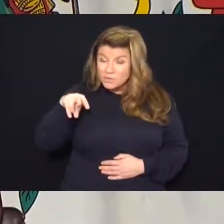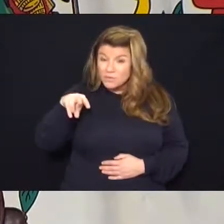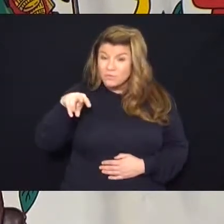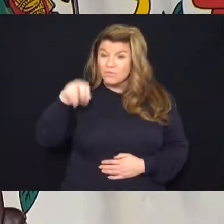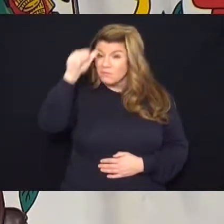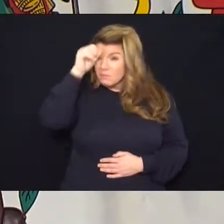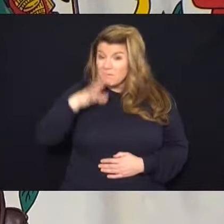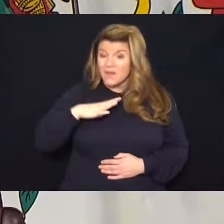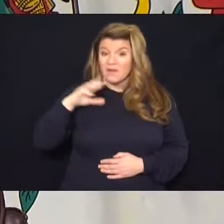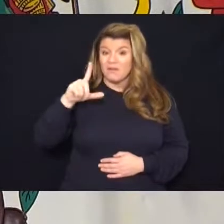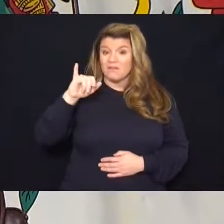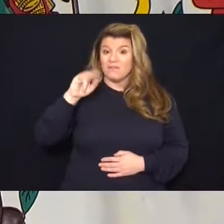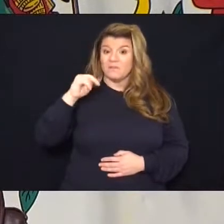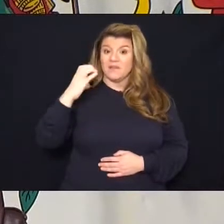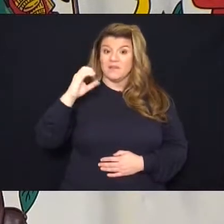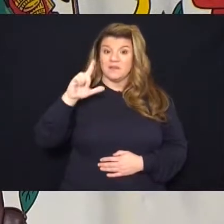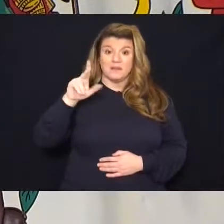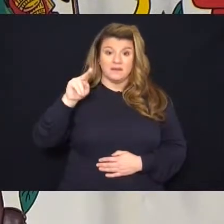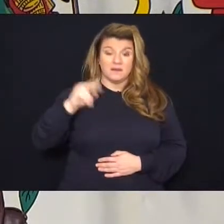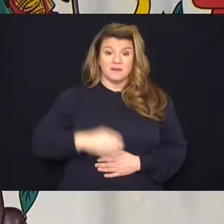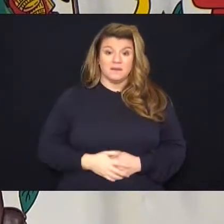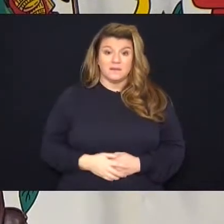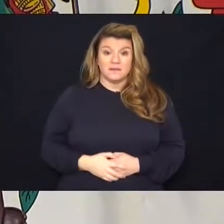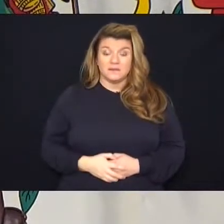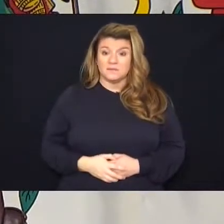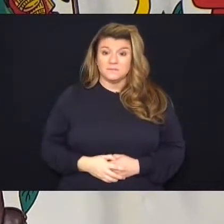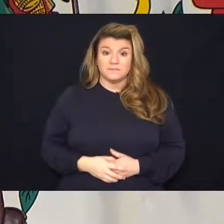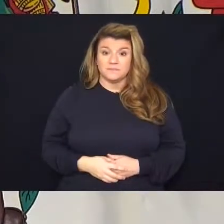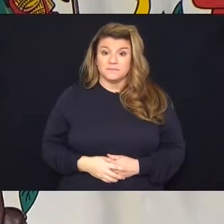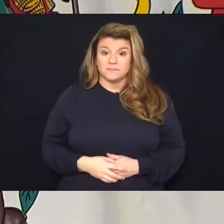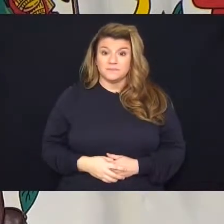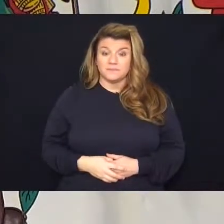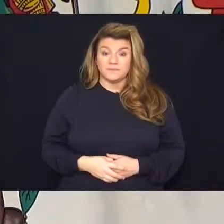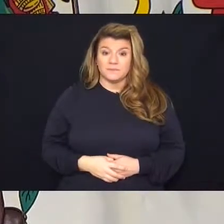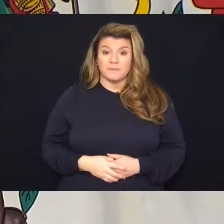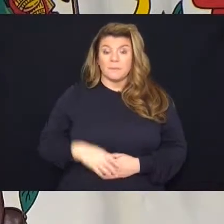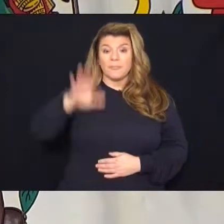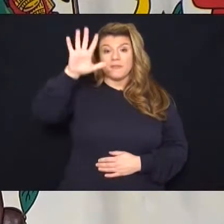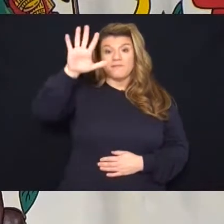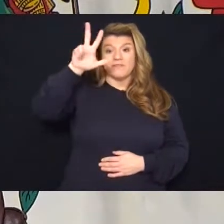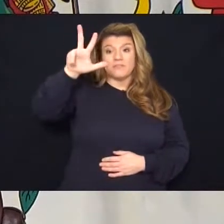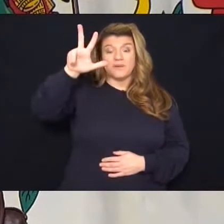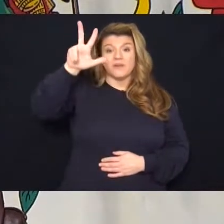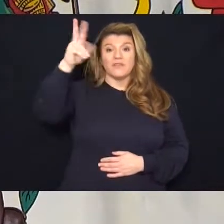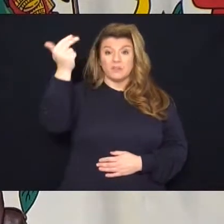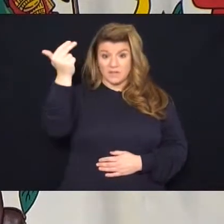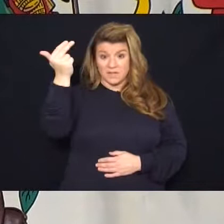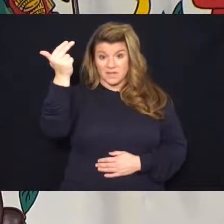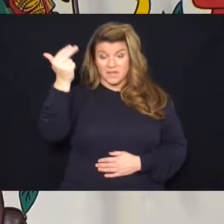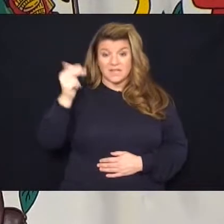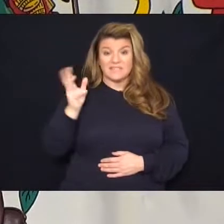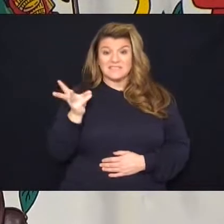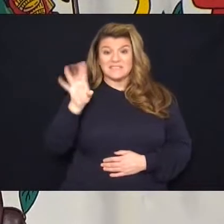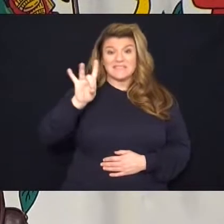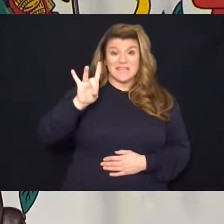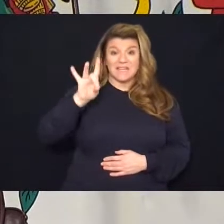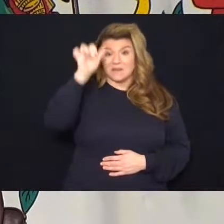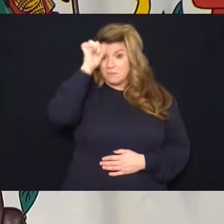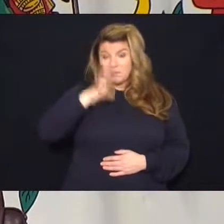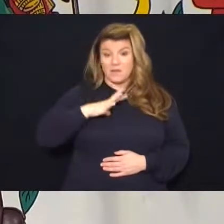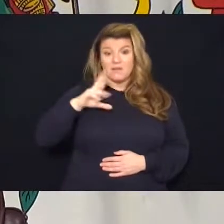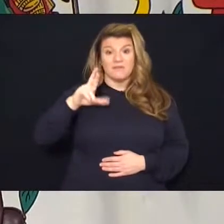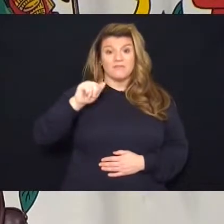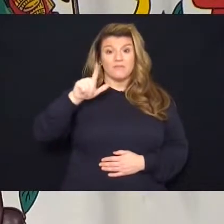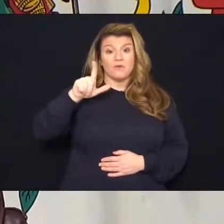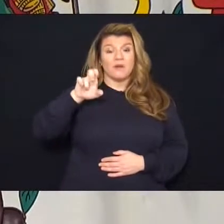22-year-old male from Lincoln County. Gosh, goodness. The 5,313th death, a 68-year-old male from